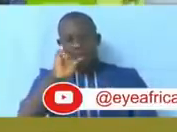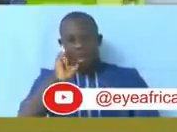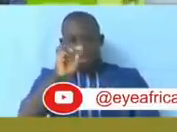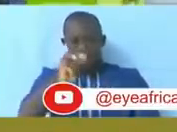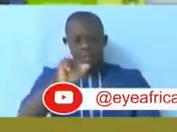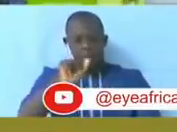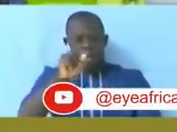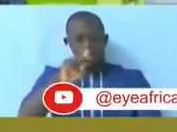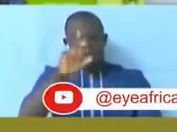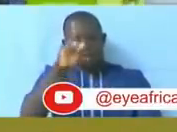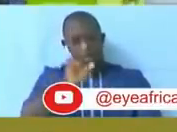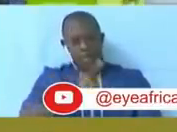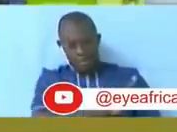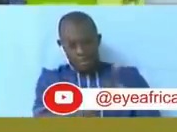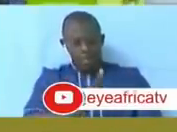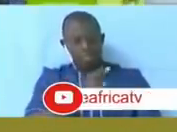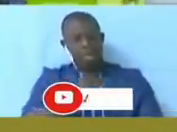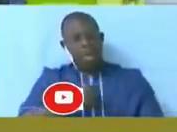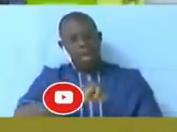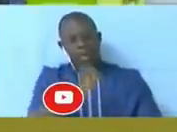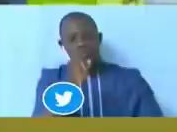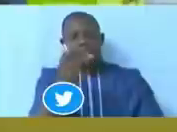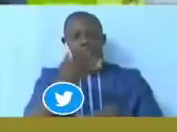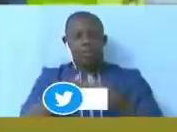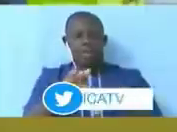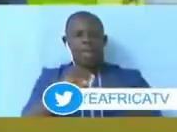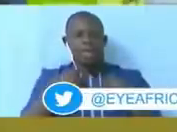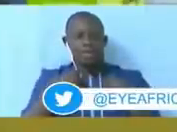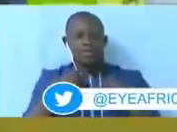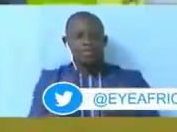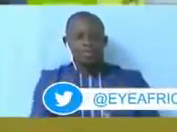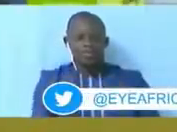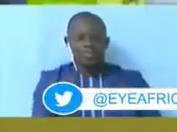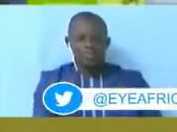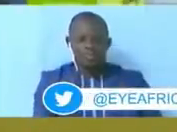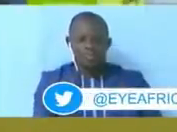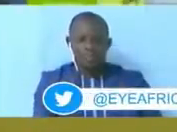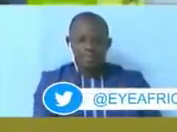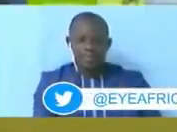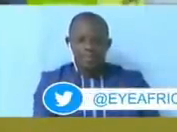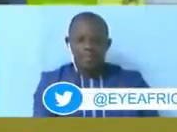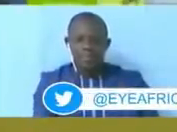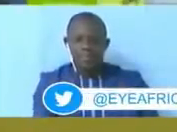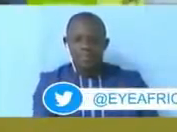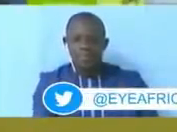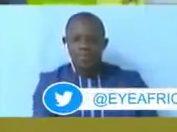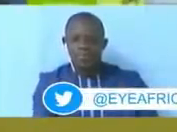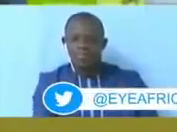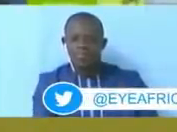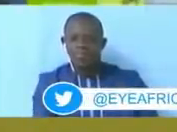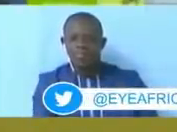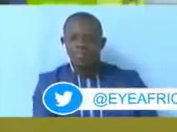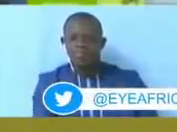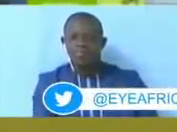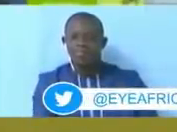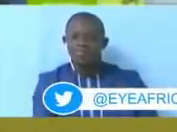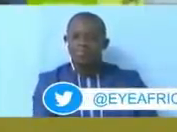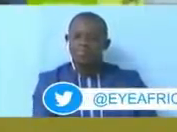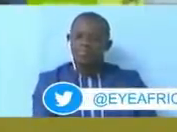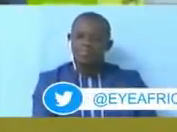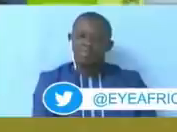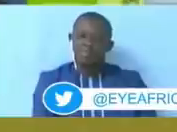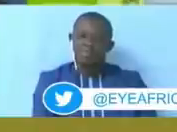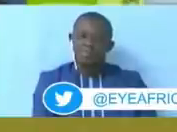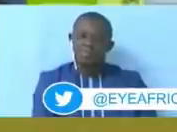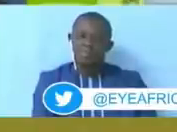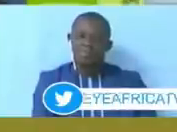Watembo, wairi kitibunda la kuo amamfuta to follow, itela hamo momenti nyindro,